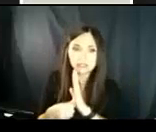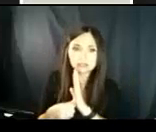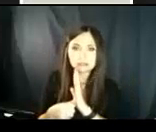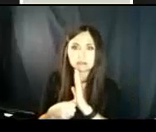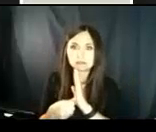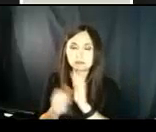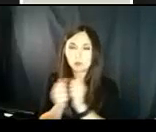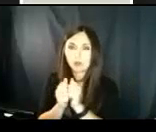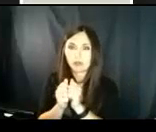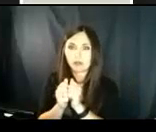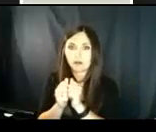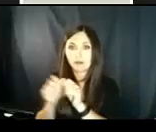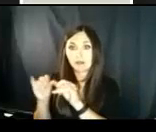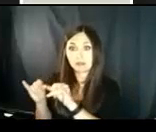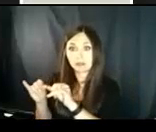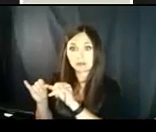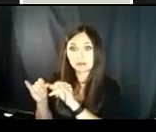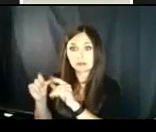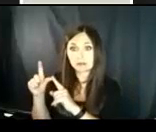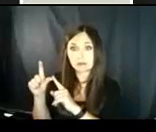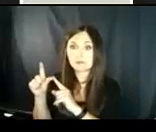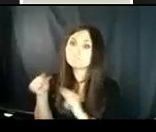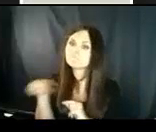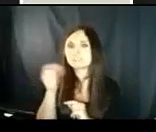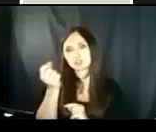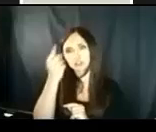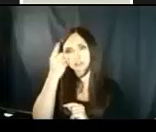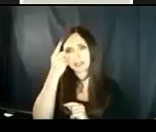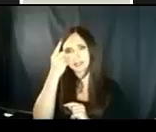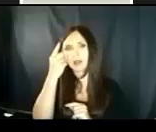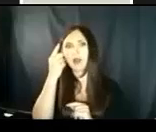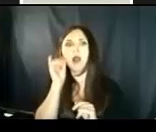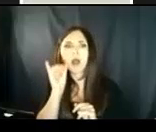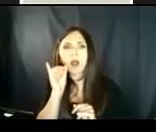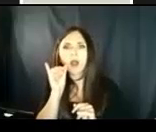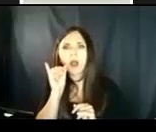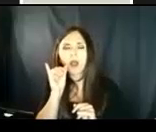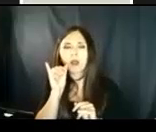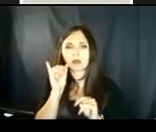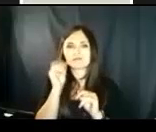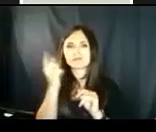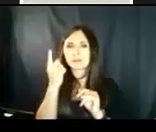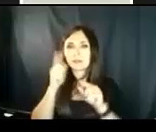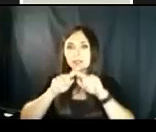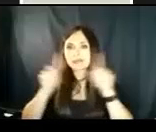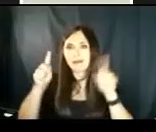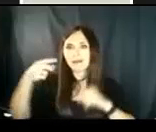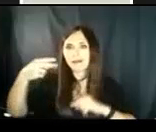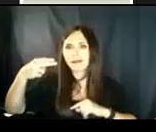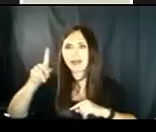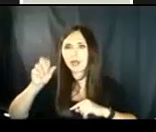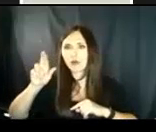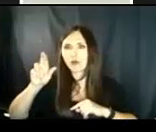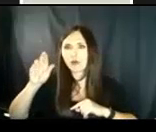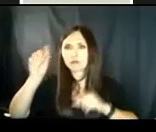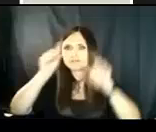size, then they can understand that something is a header versus the actual content. So